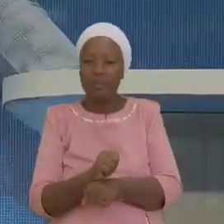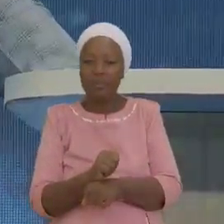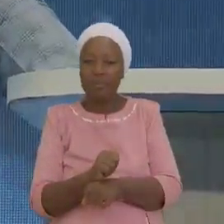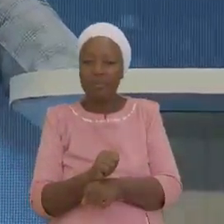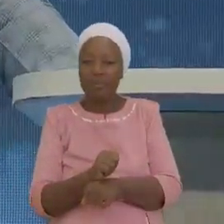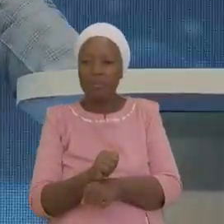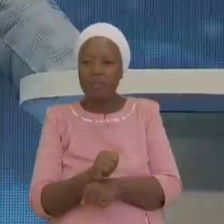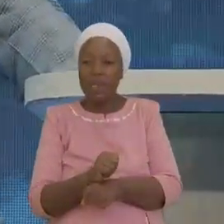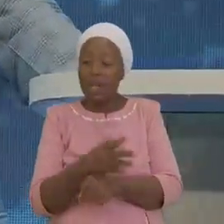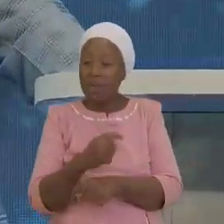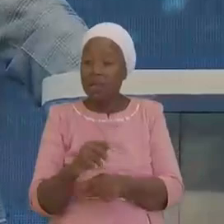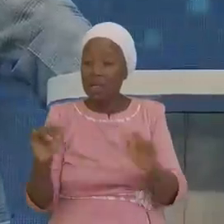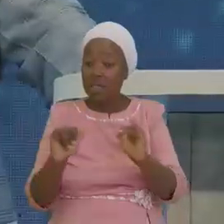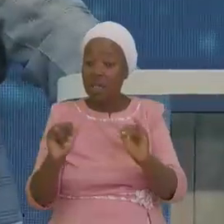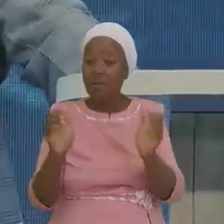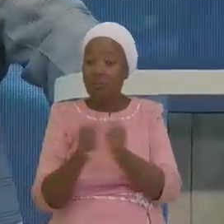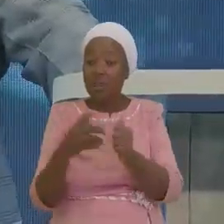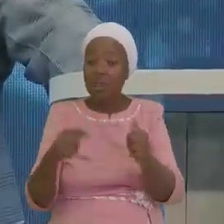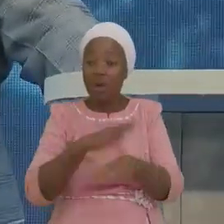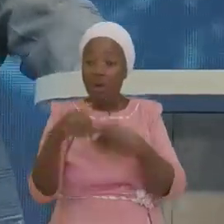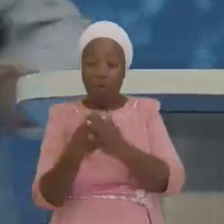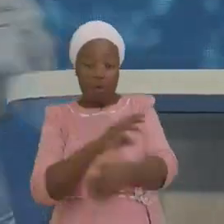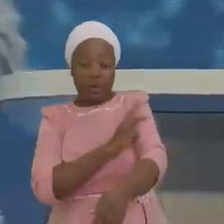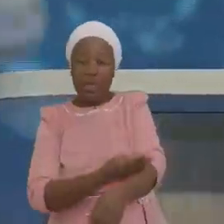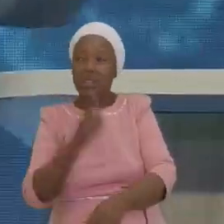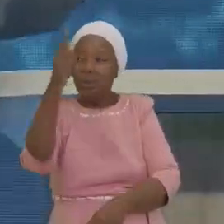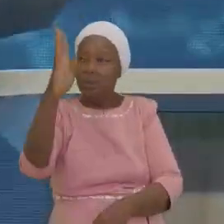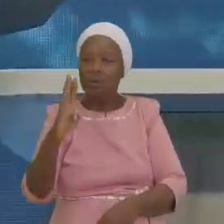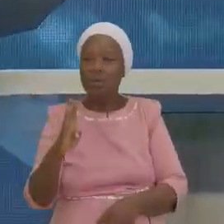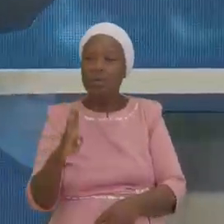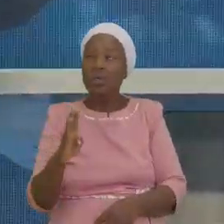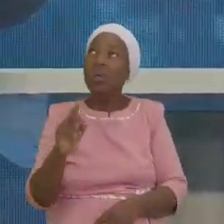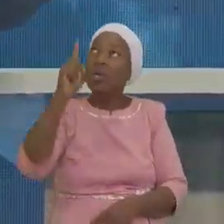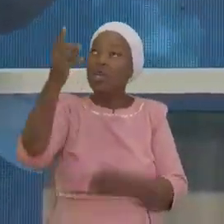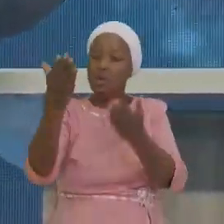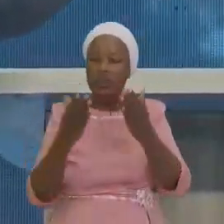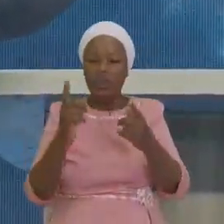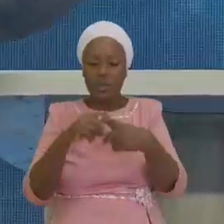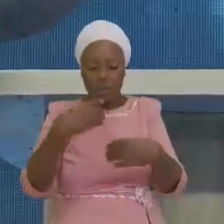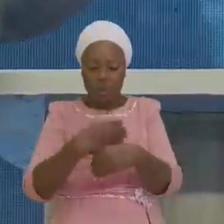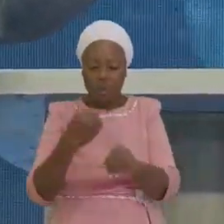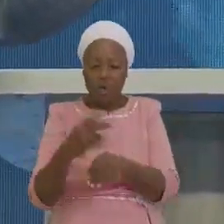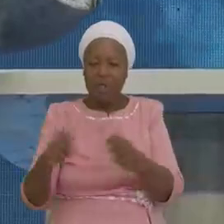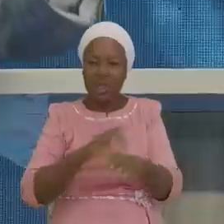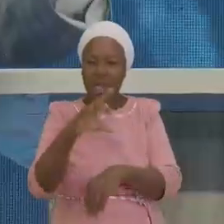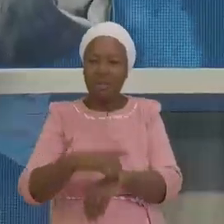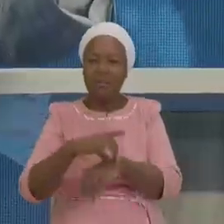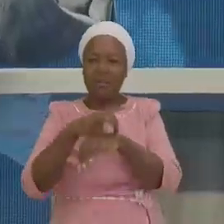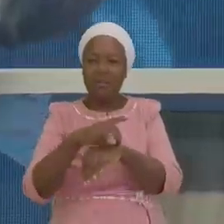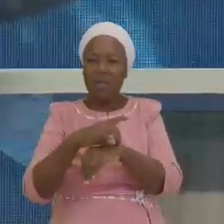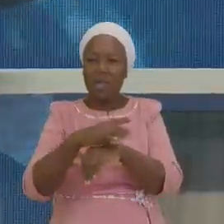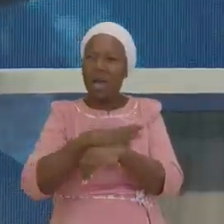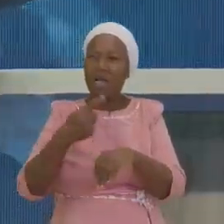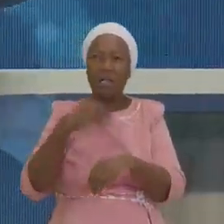The same with the Almighty God. He wanted to create the earth and the